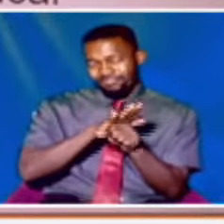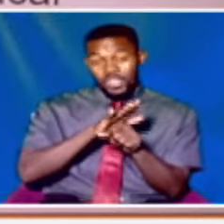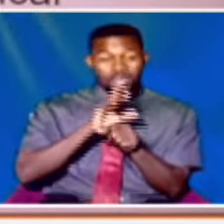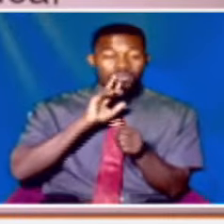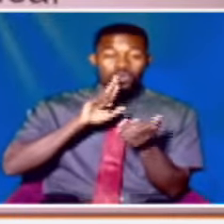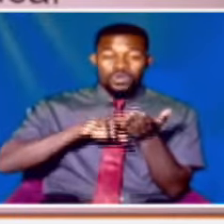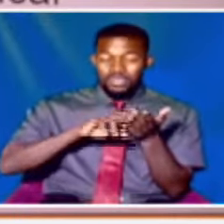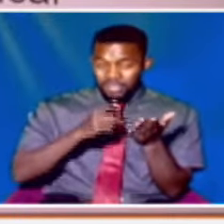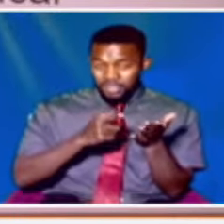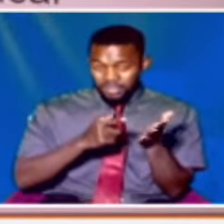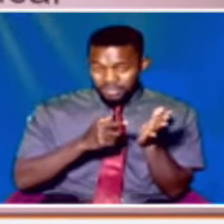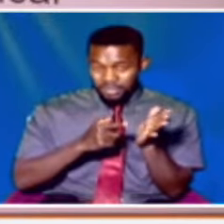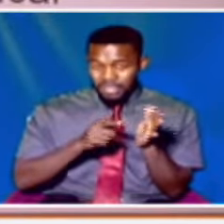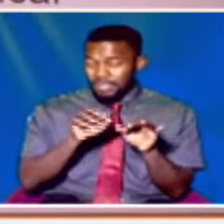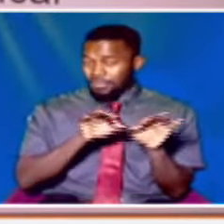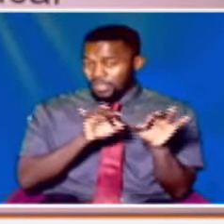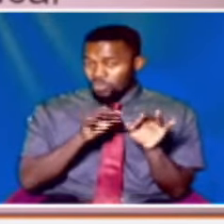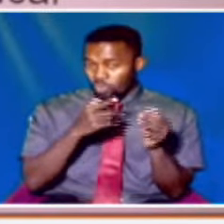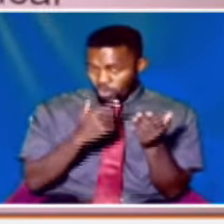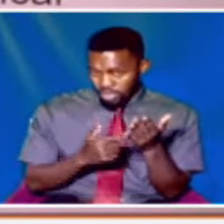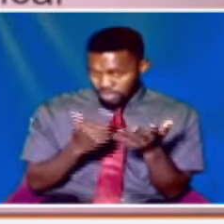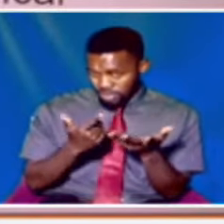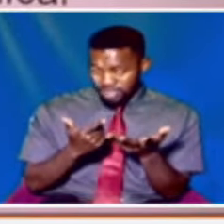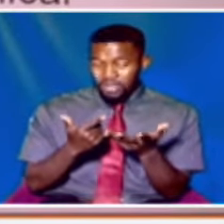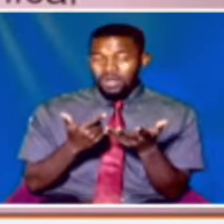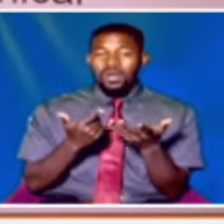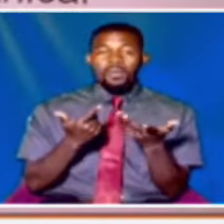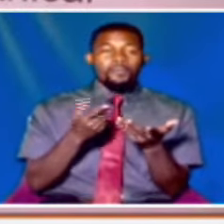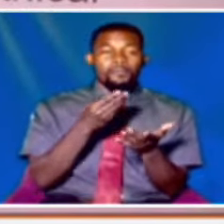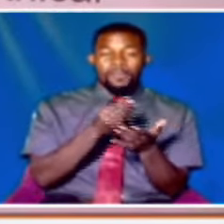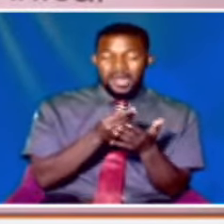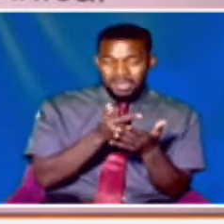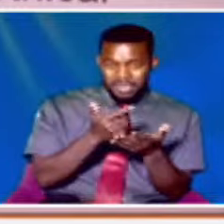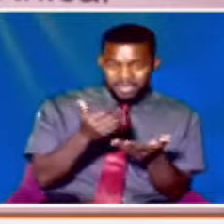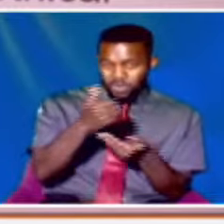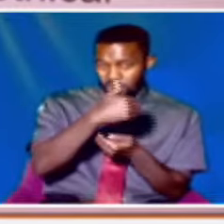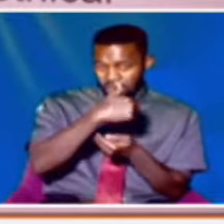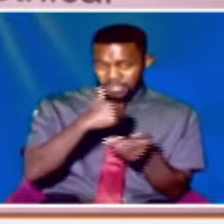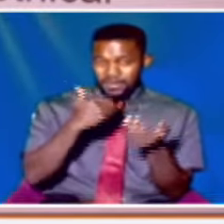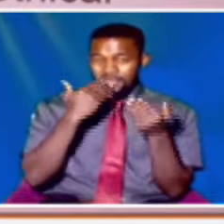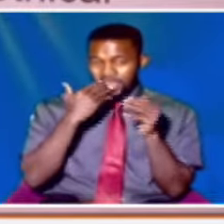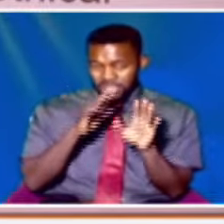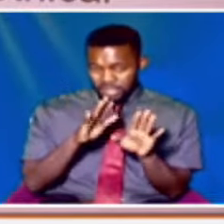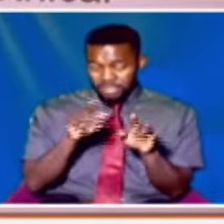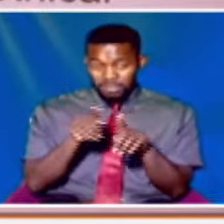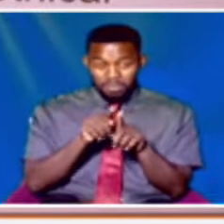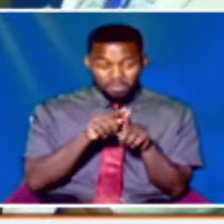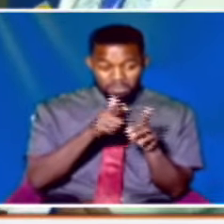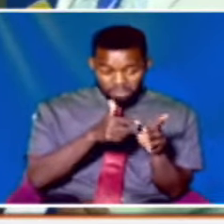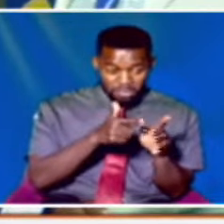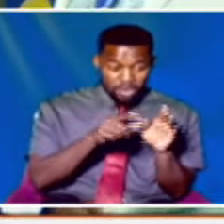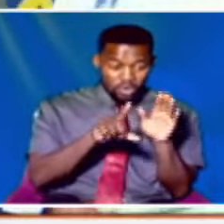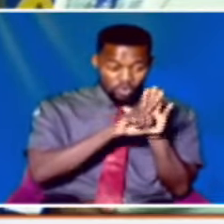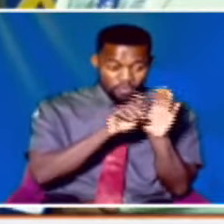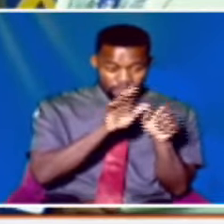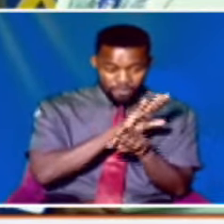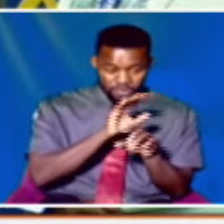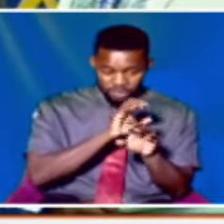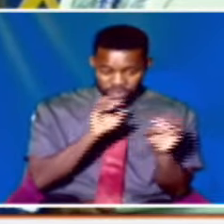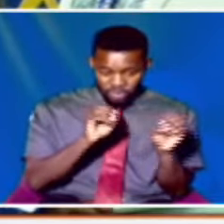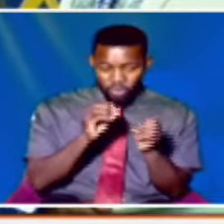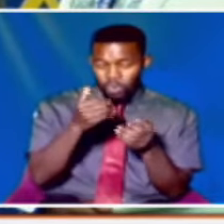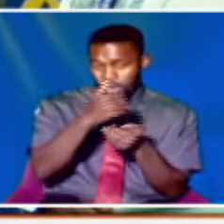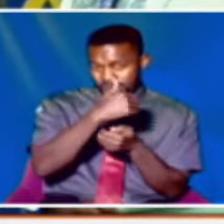further detailed recovered funds and assets. The value of corruptly acquired assets recovered by the commission